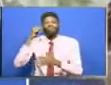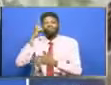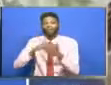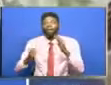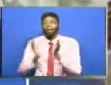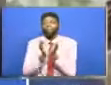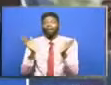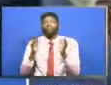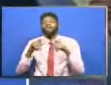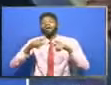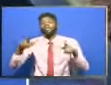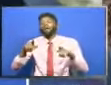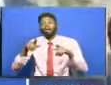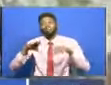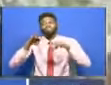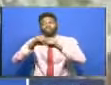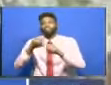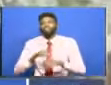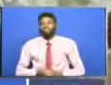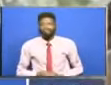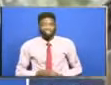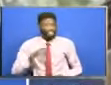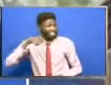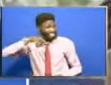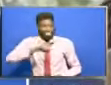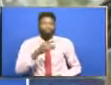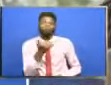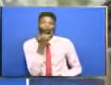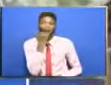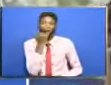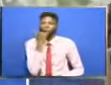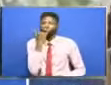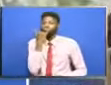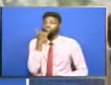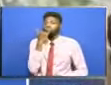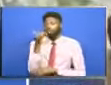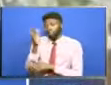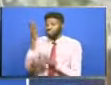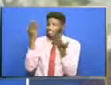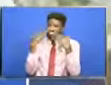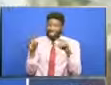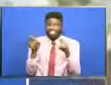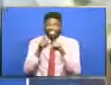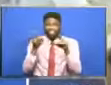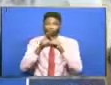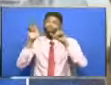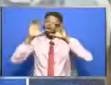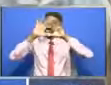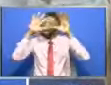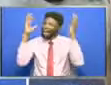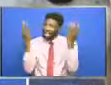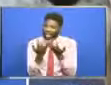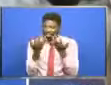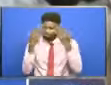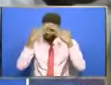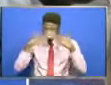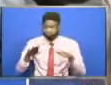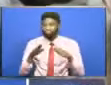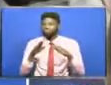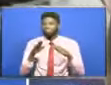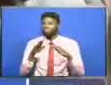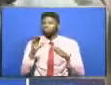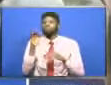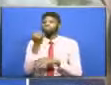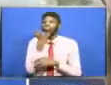yeye amekosea Mwenyezi Mungu, amekosea Waislamu wa dunia nzima kuvunja msikiti. Kwa